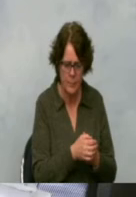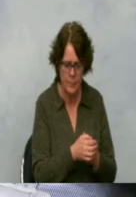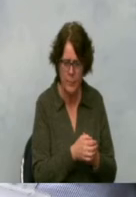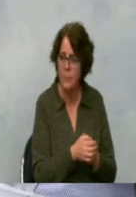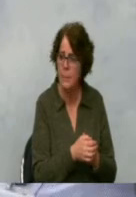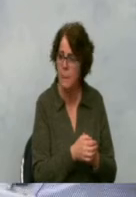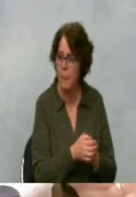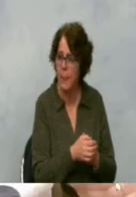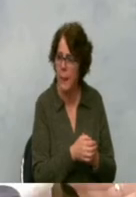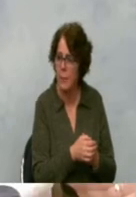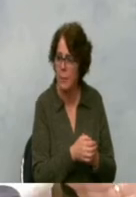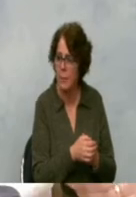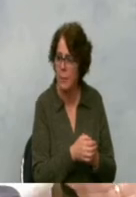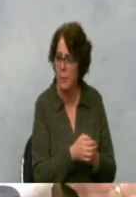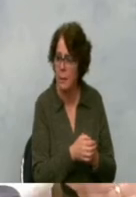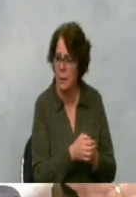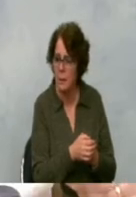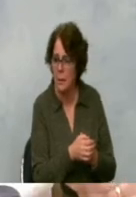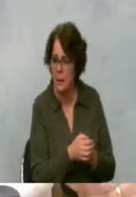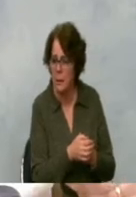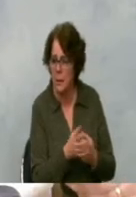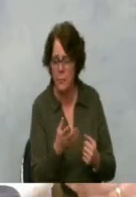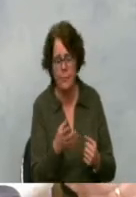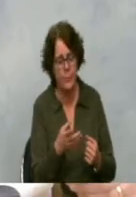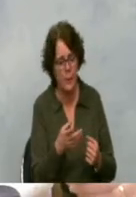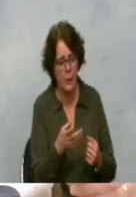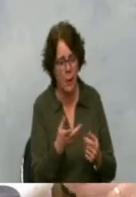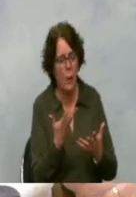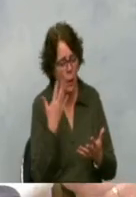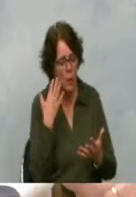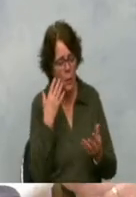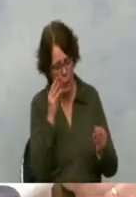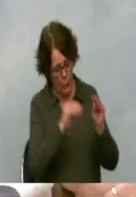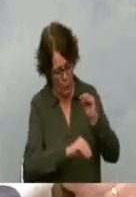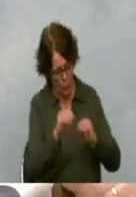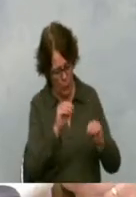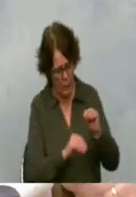So, Councillor Allison, in terms of putting together the capital